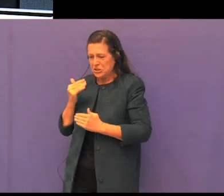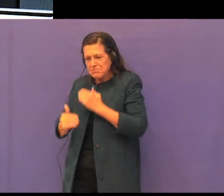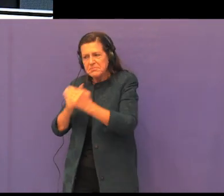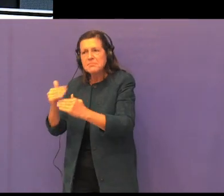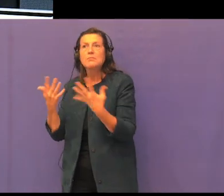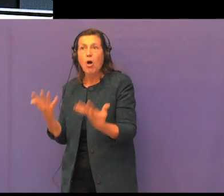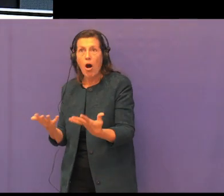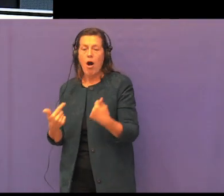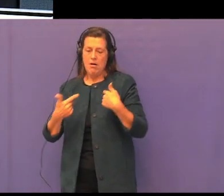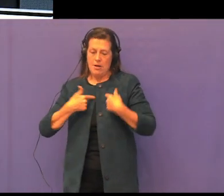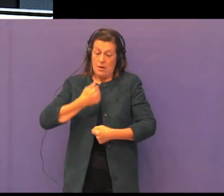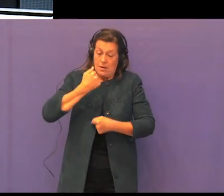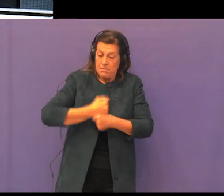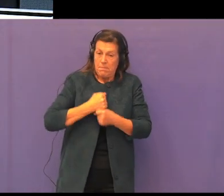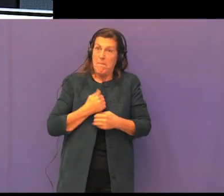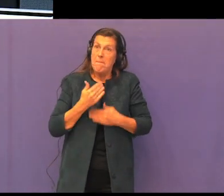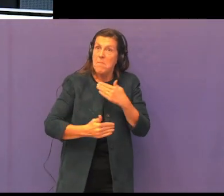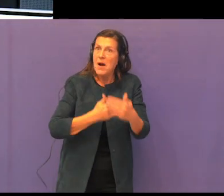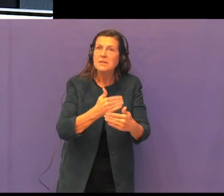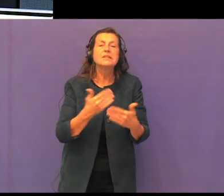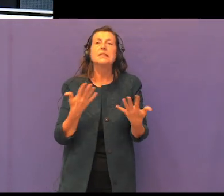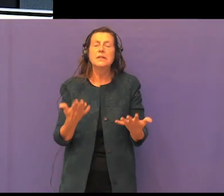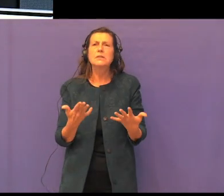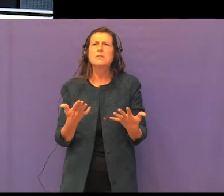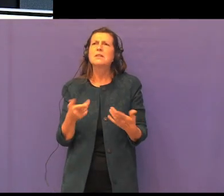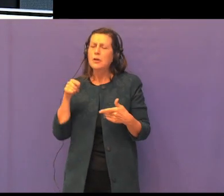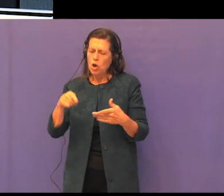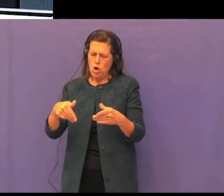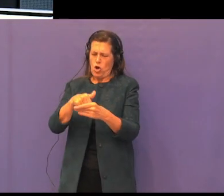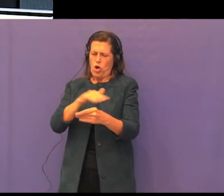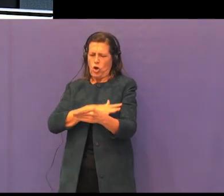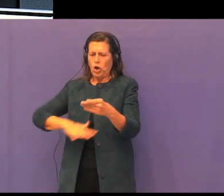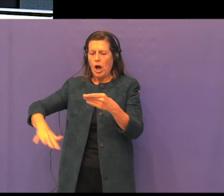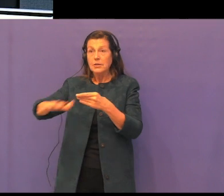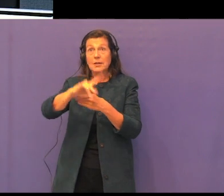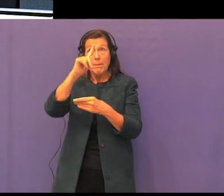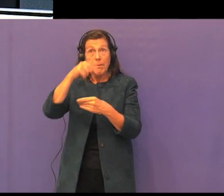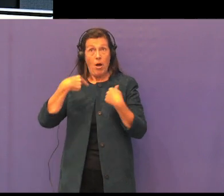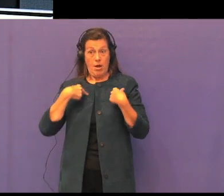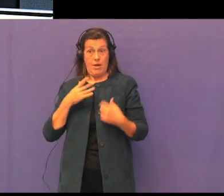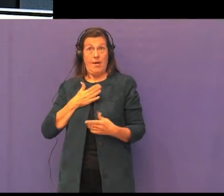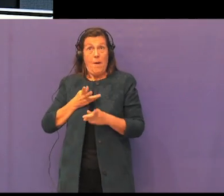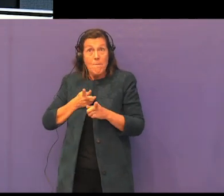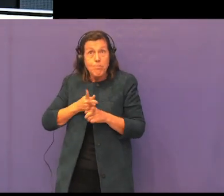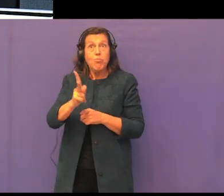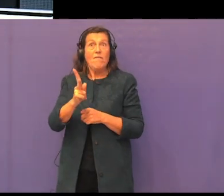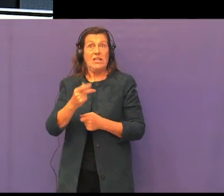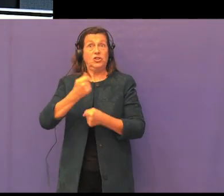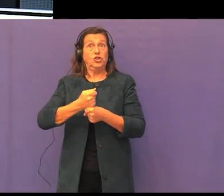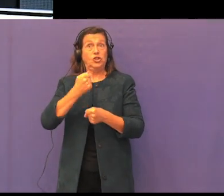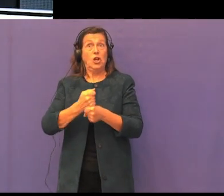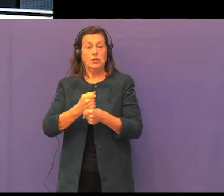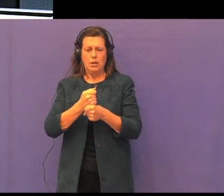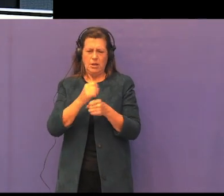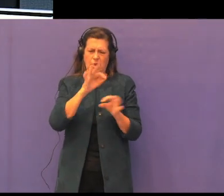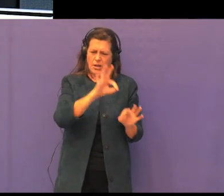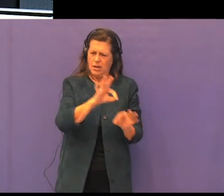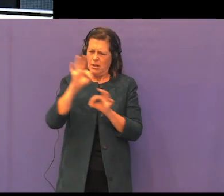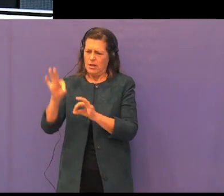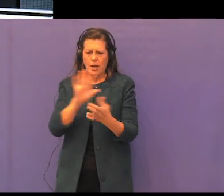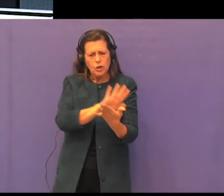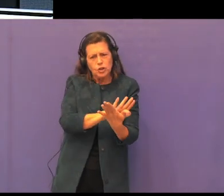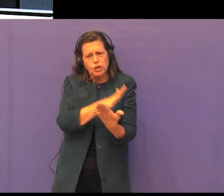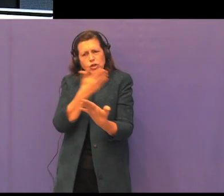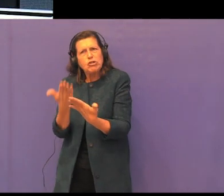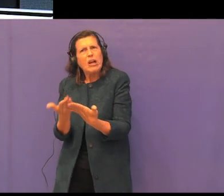in terms of what translation is and does? So what I want to do in the time that I have